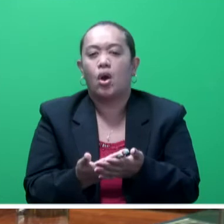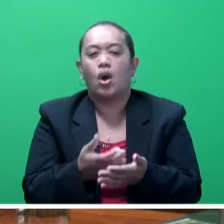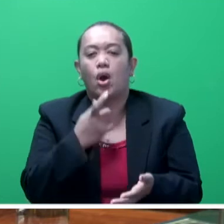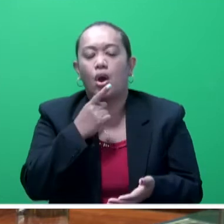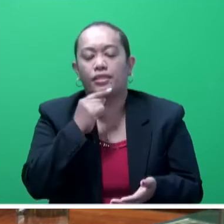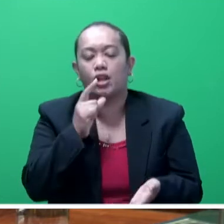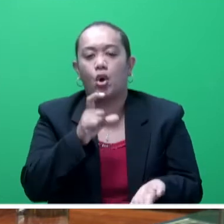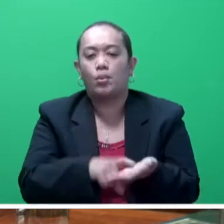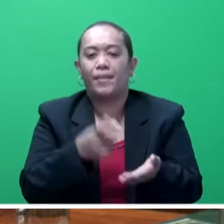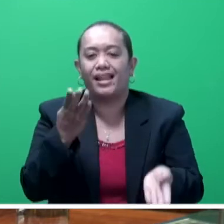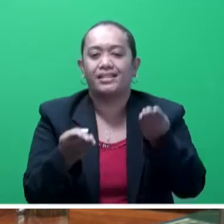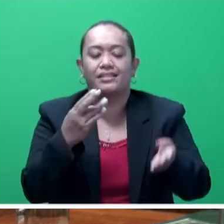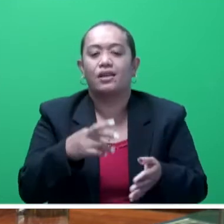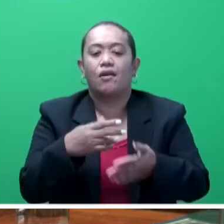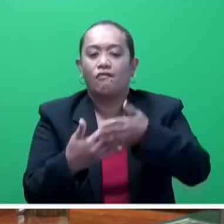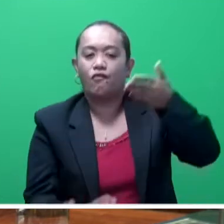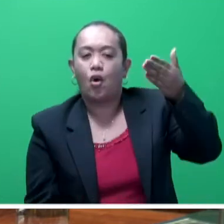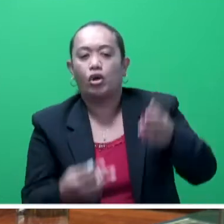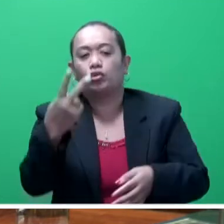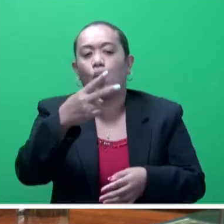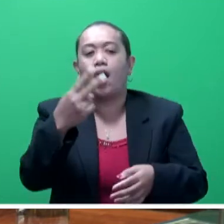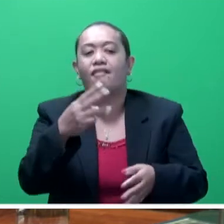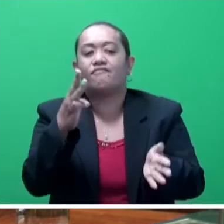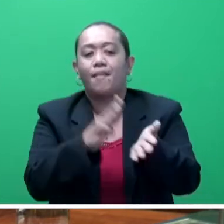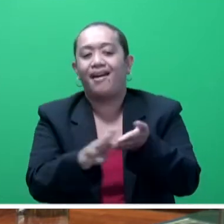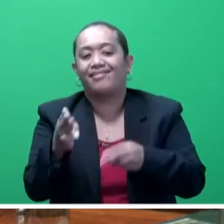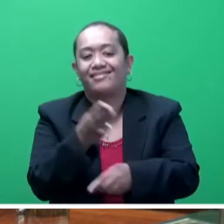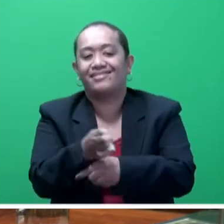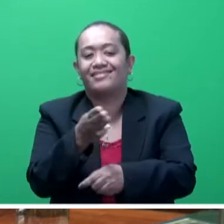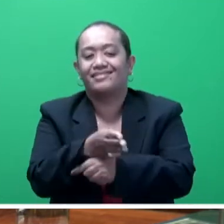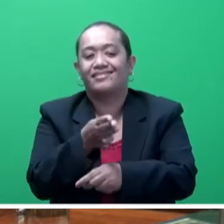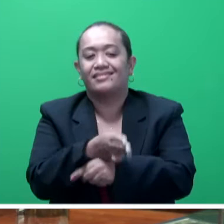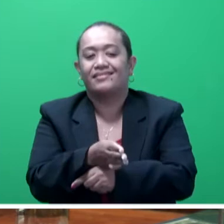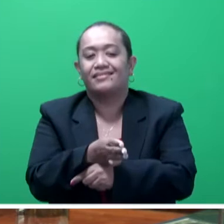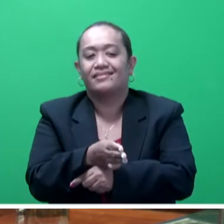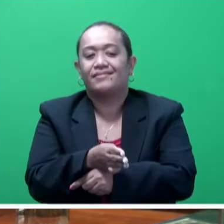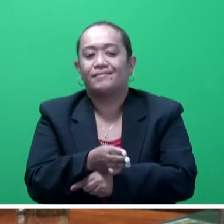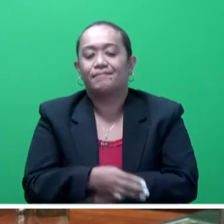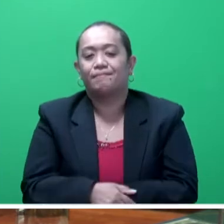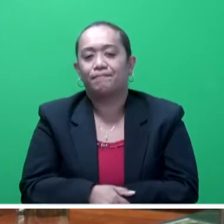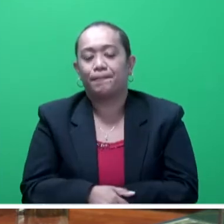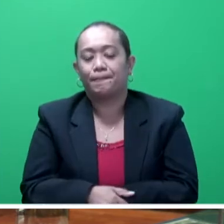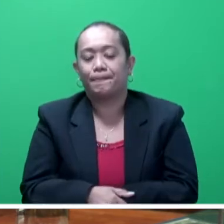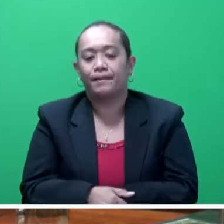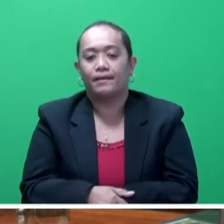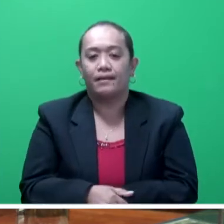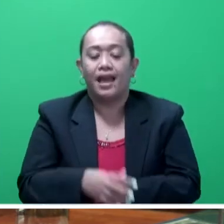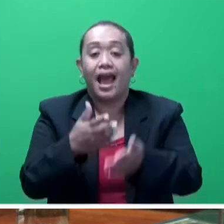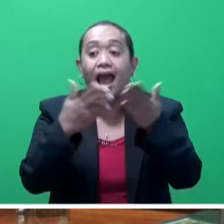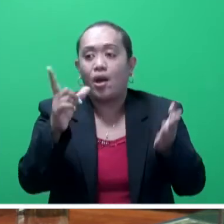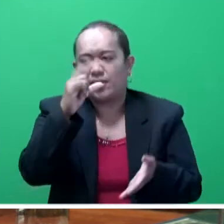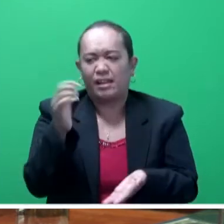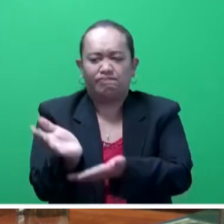12 months. Mr. Speaker, sir, the usual practice in loan business is to recover any unpaid